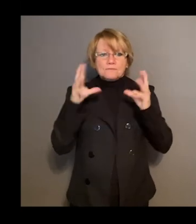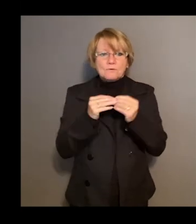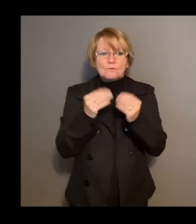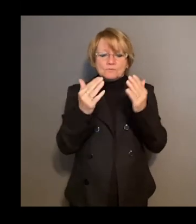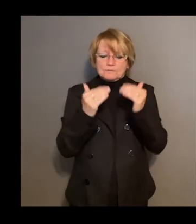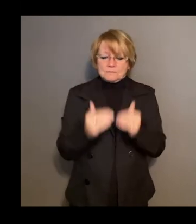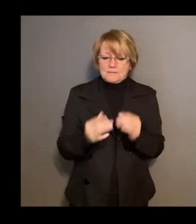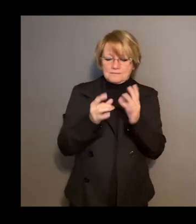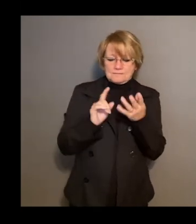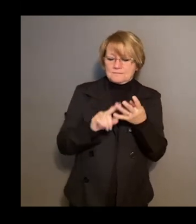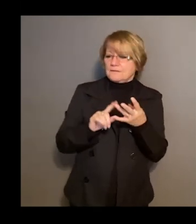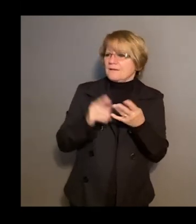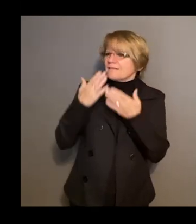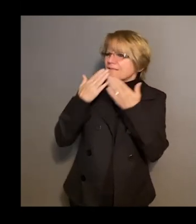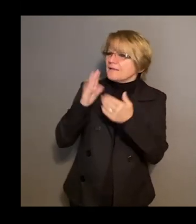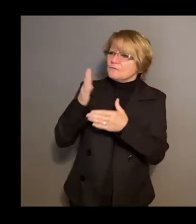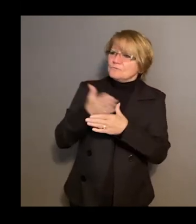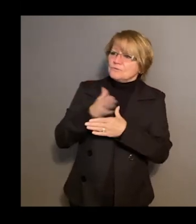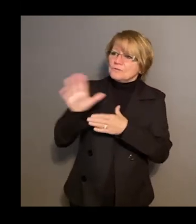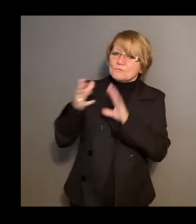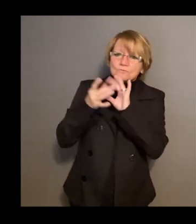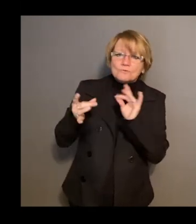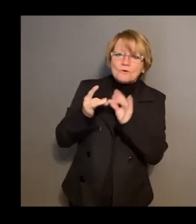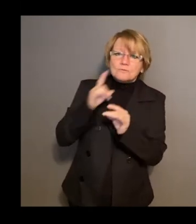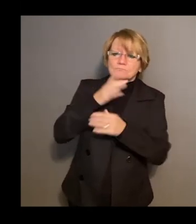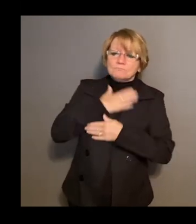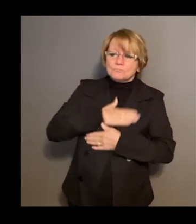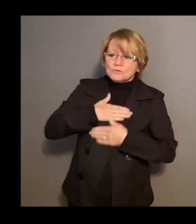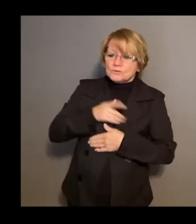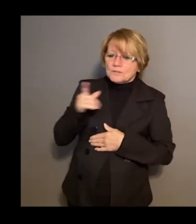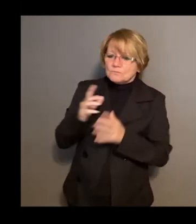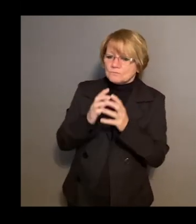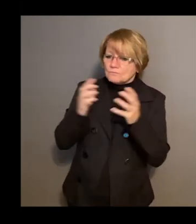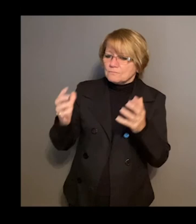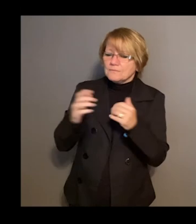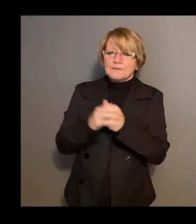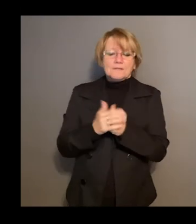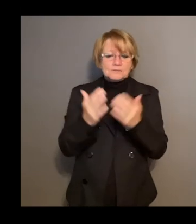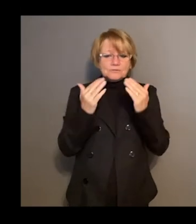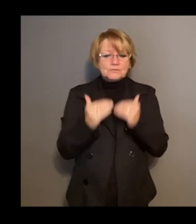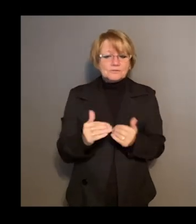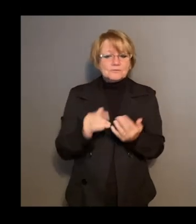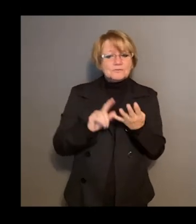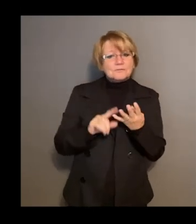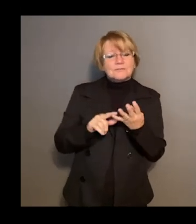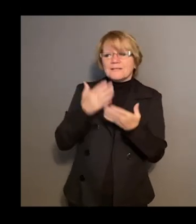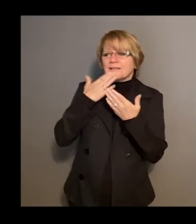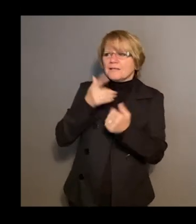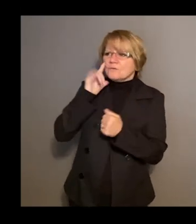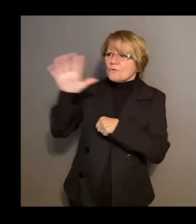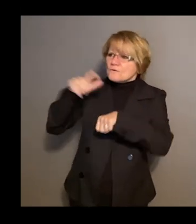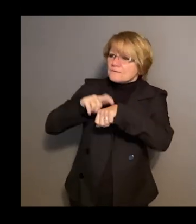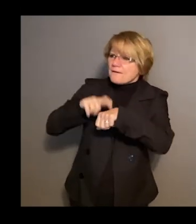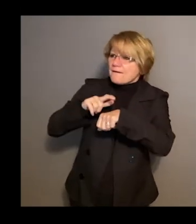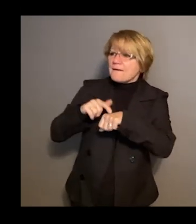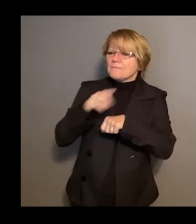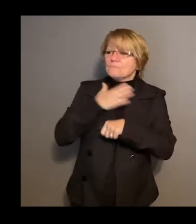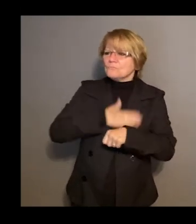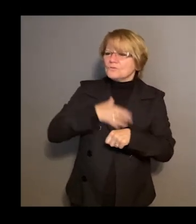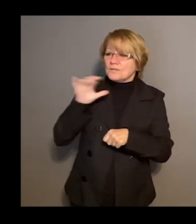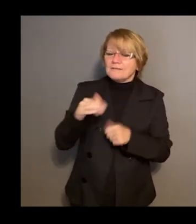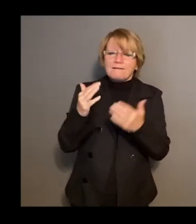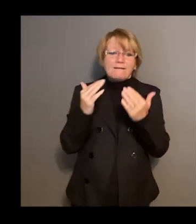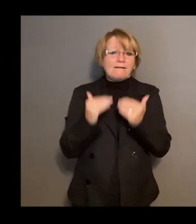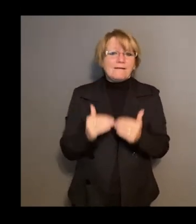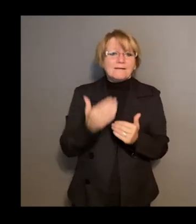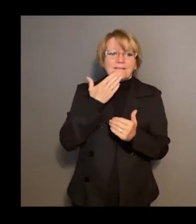have forums like this. Thank you for sharing your stories. Appreciate you so much. Thank you for your time, inspiration, much appreciated. Thank